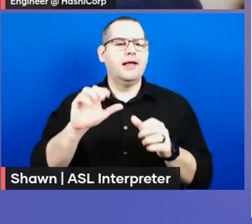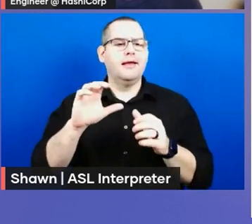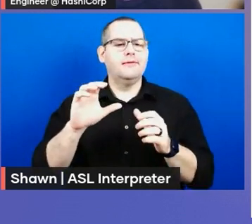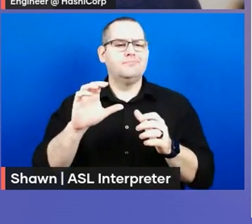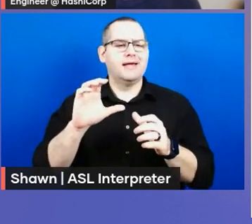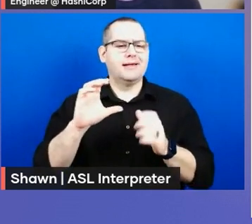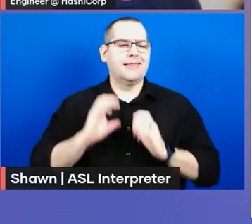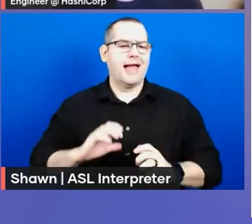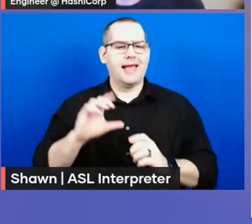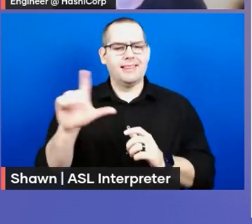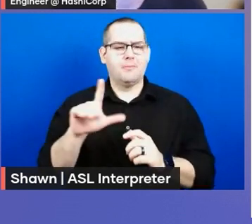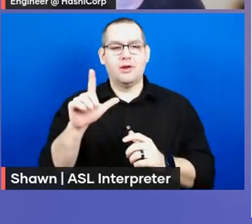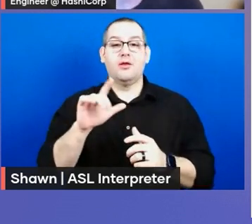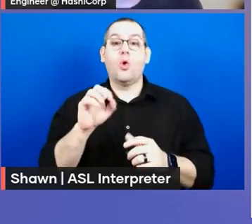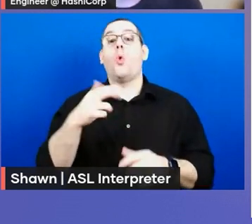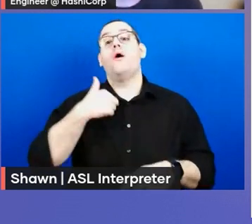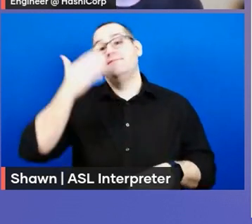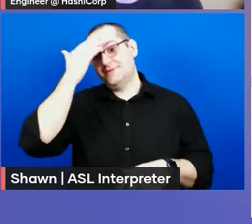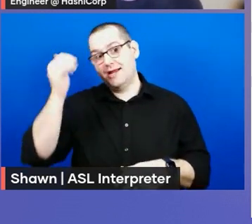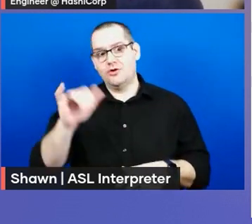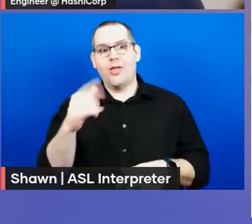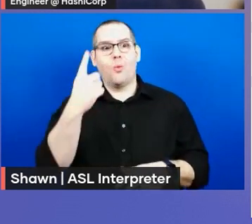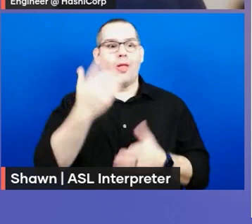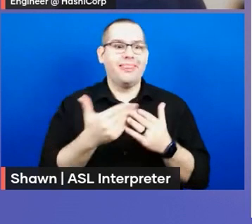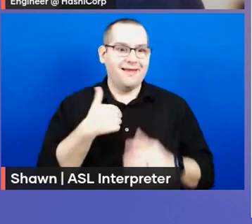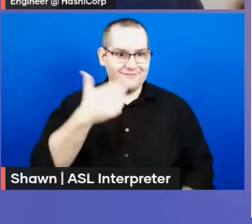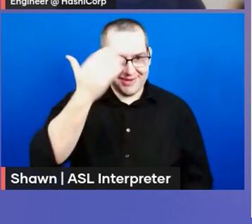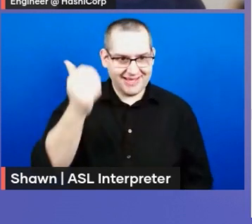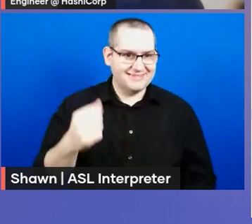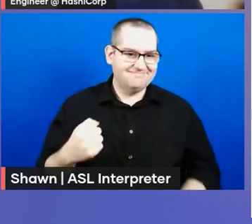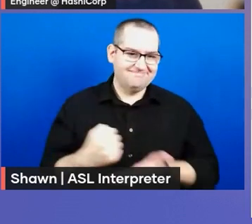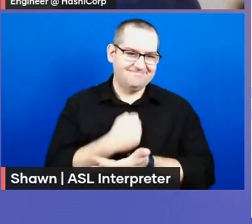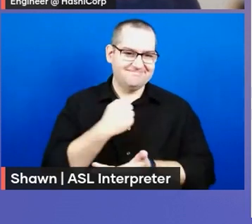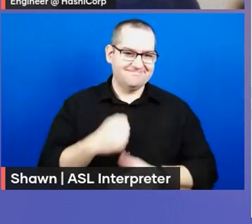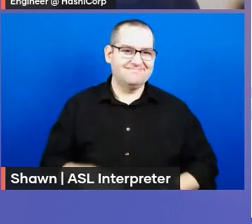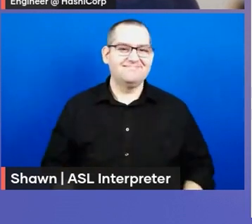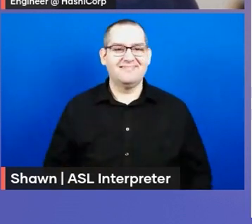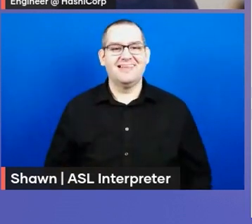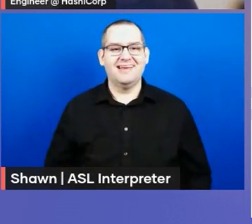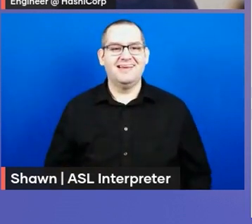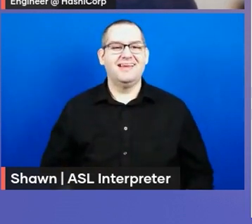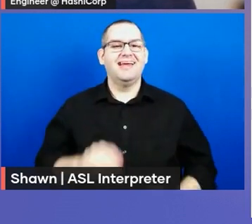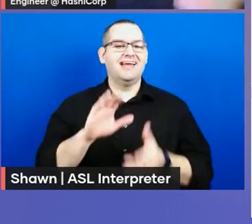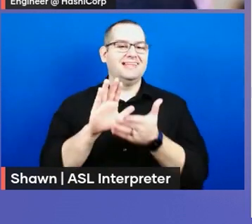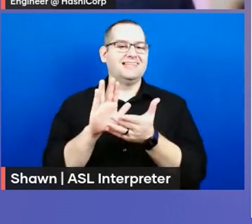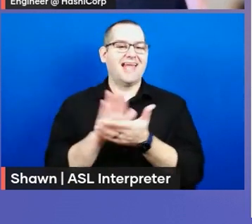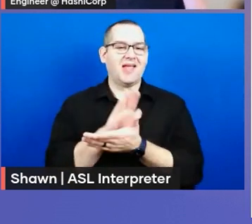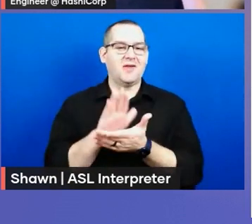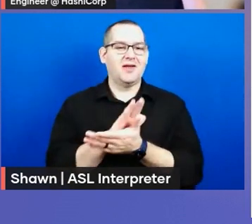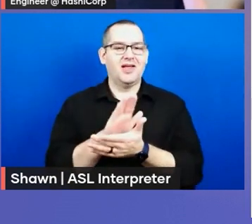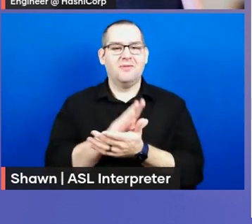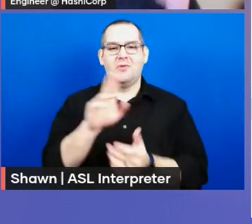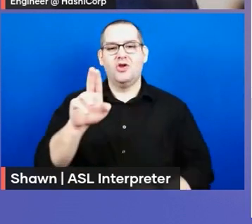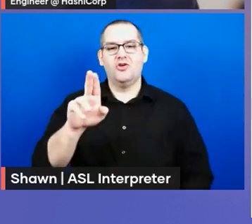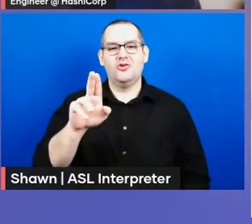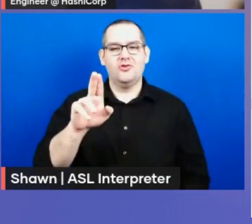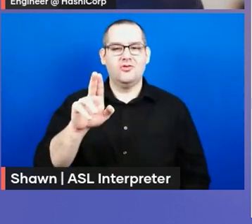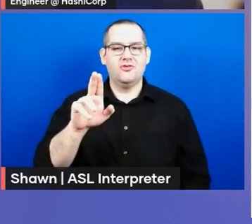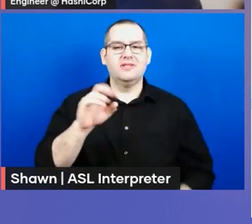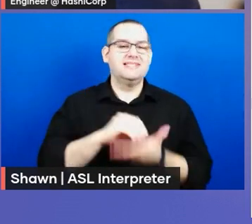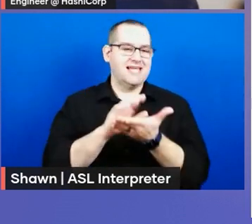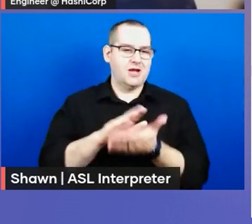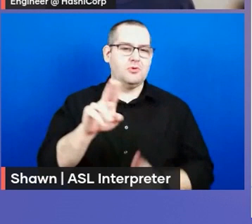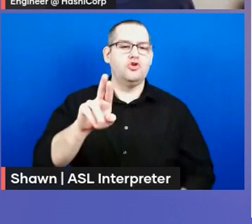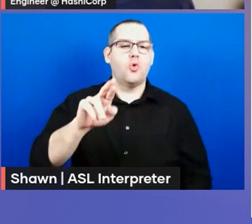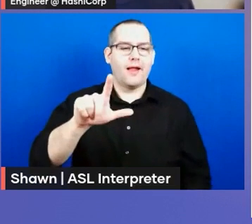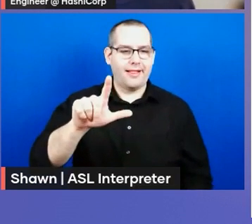And then, I forgot. That was the one thing I forgot. The document URL. So there is a share